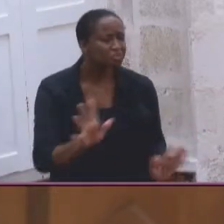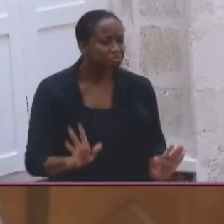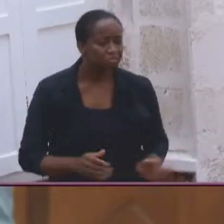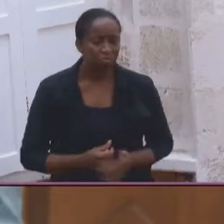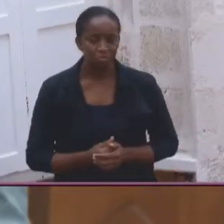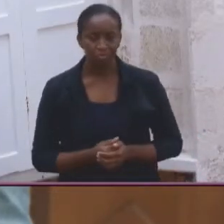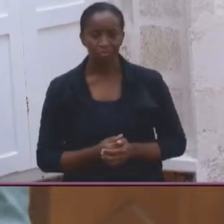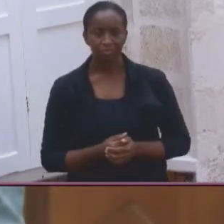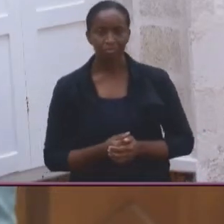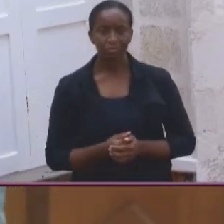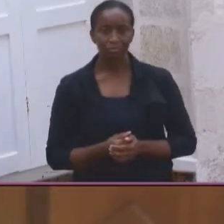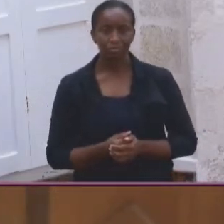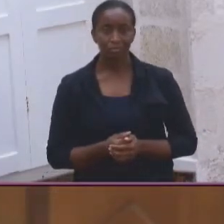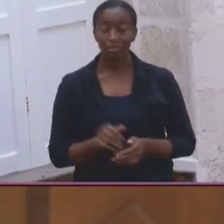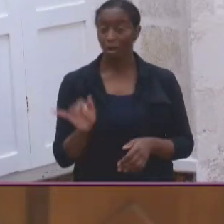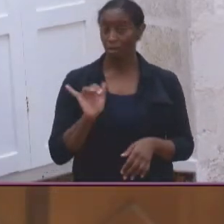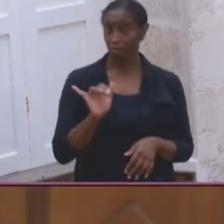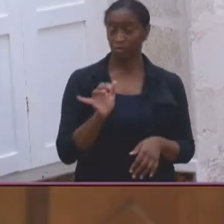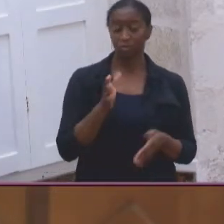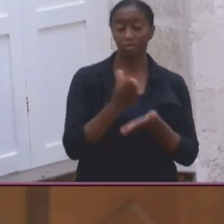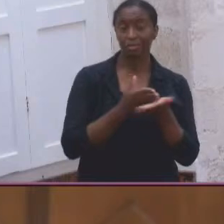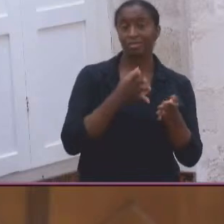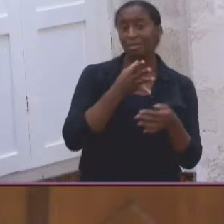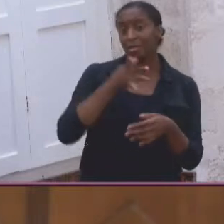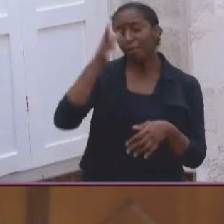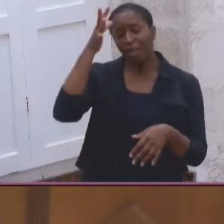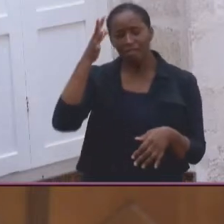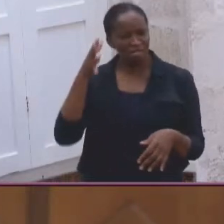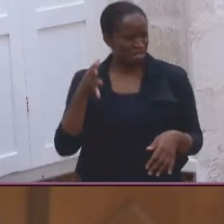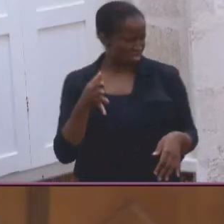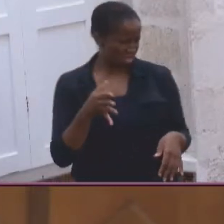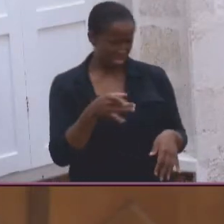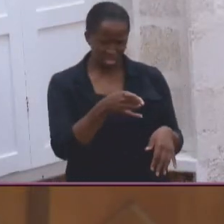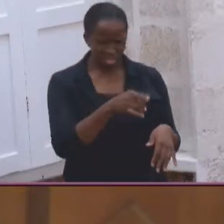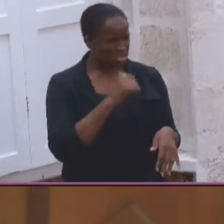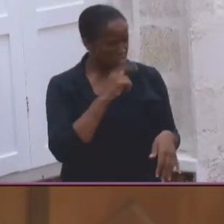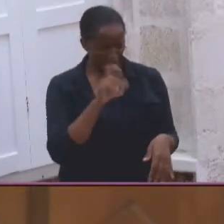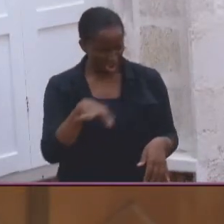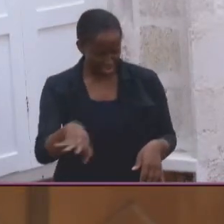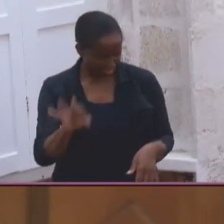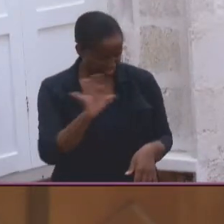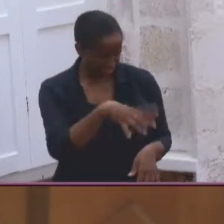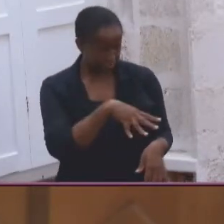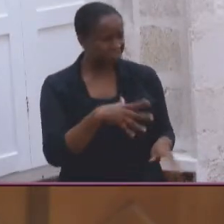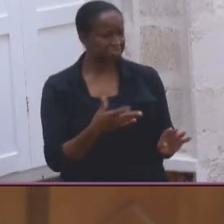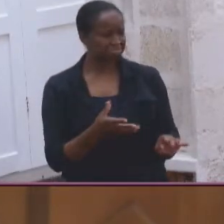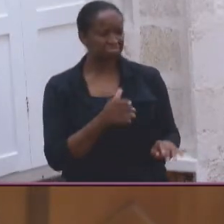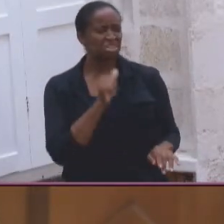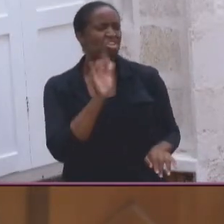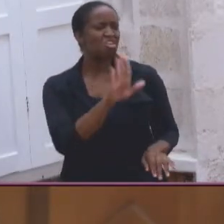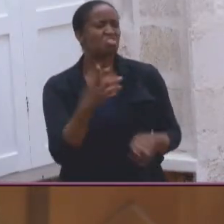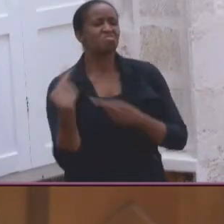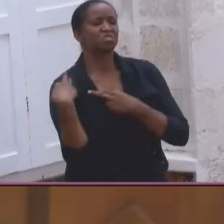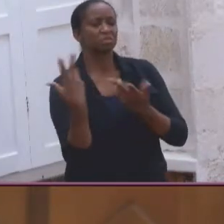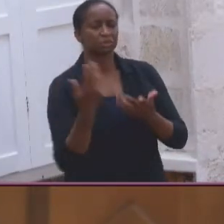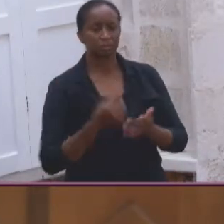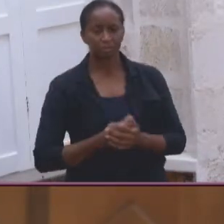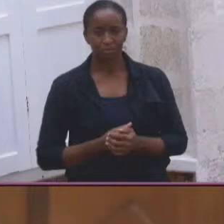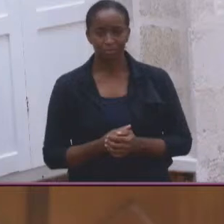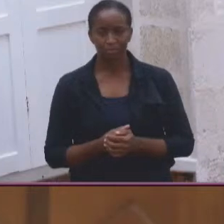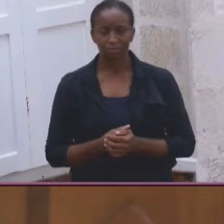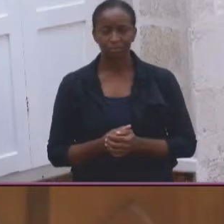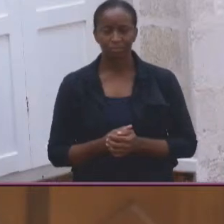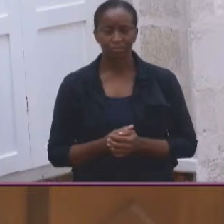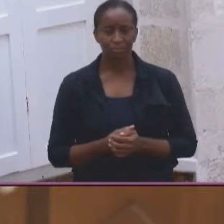including some of the parents. So some of us adults are encouraging the students and the